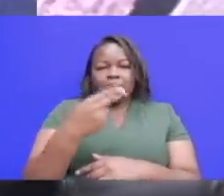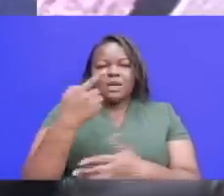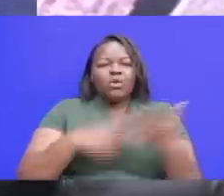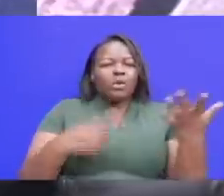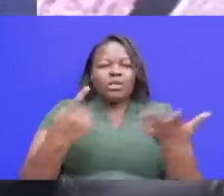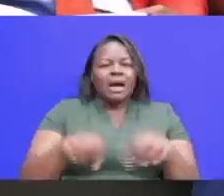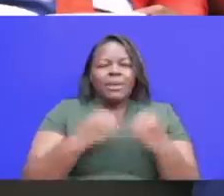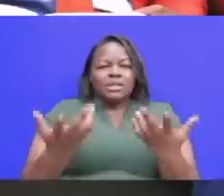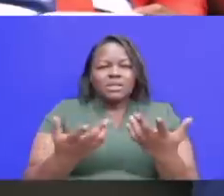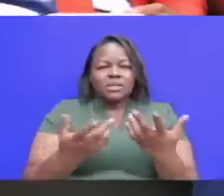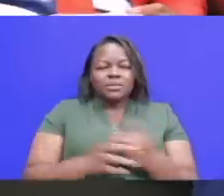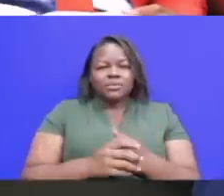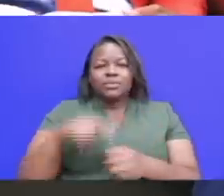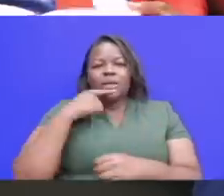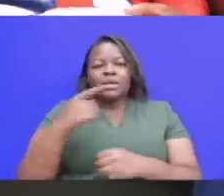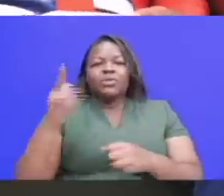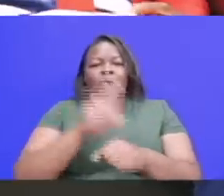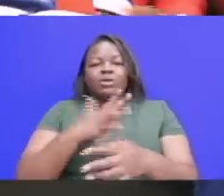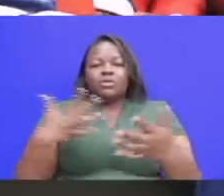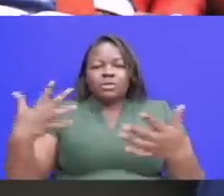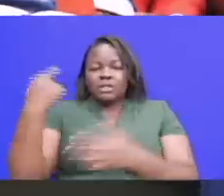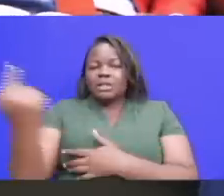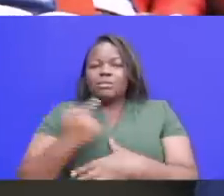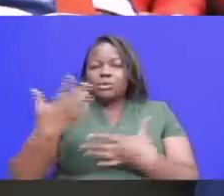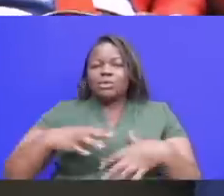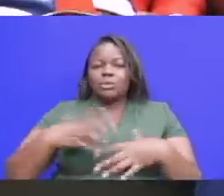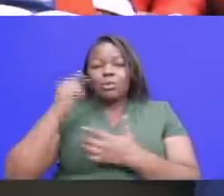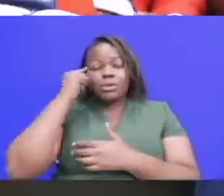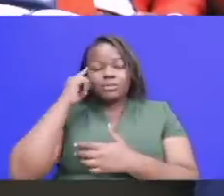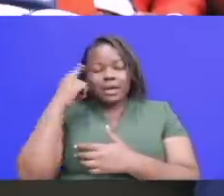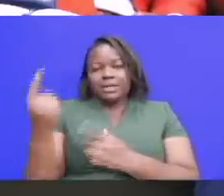Thank you. A lot of things comes to people's minds. But to me,